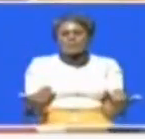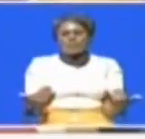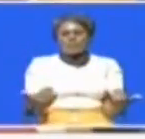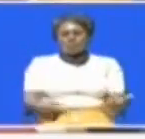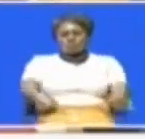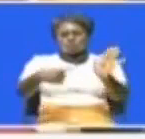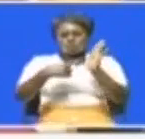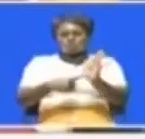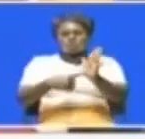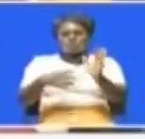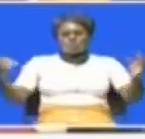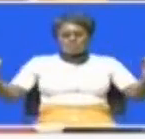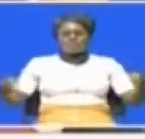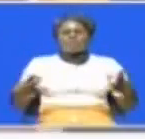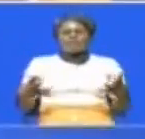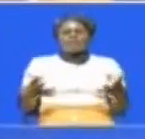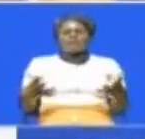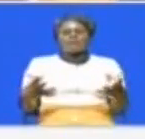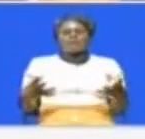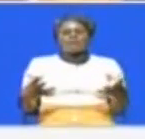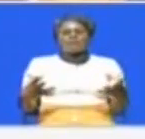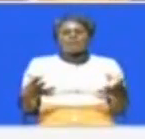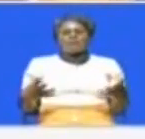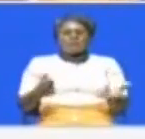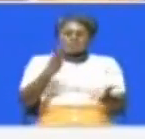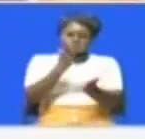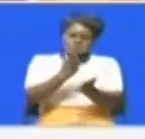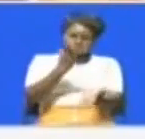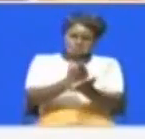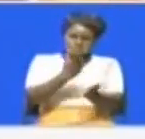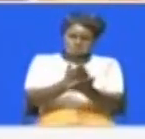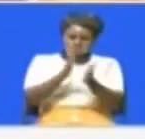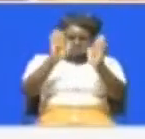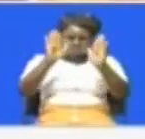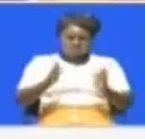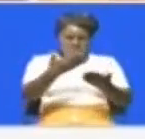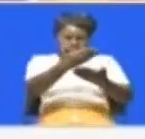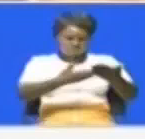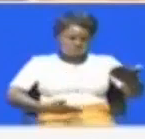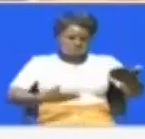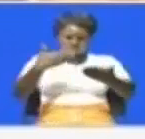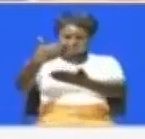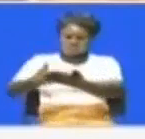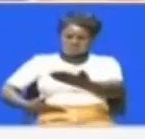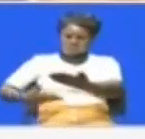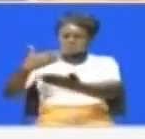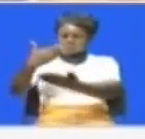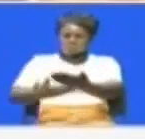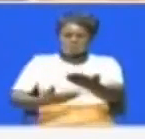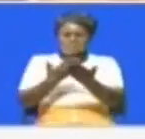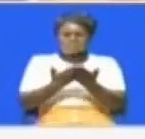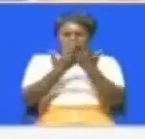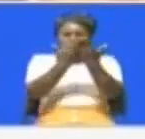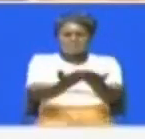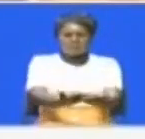manifestly clear that despite the fact that the relevant forms had already been deposited